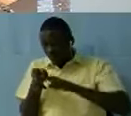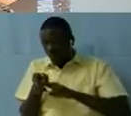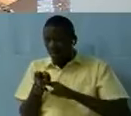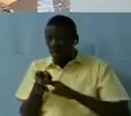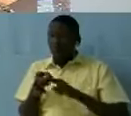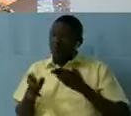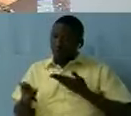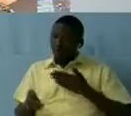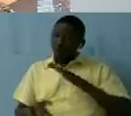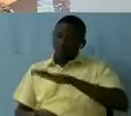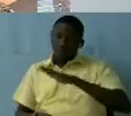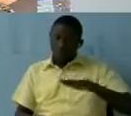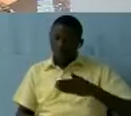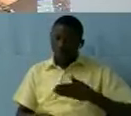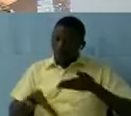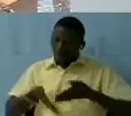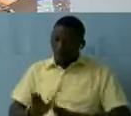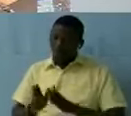free.